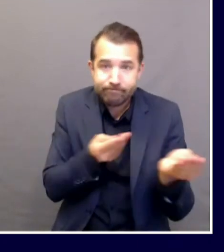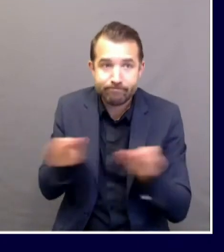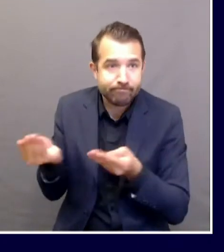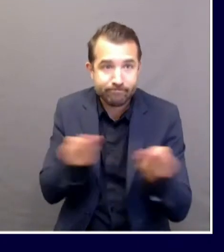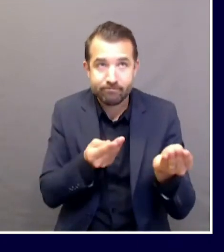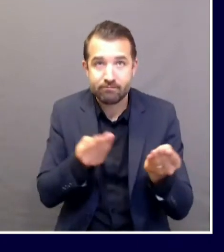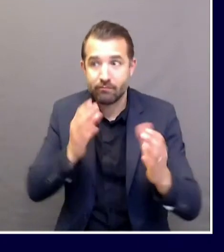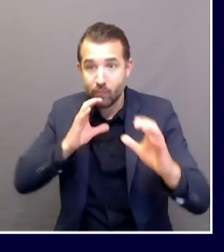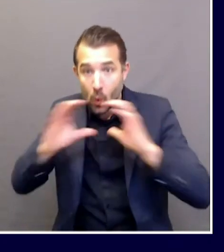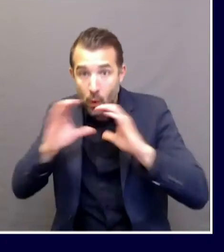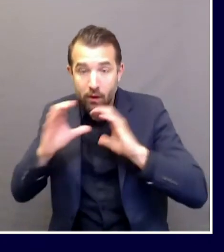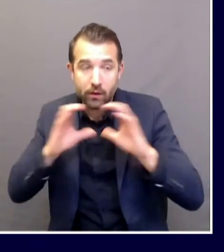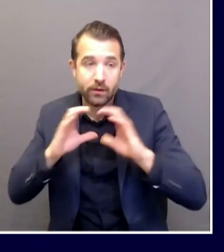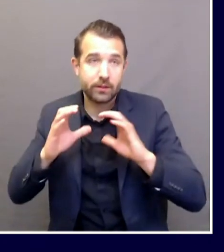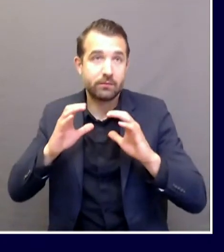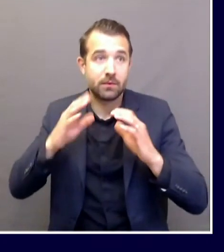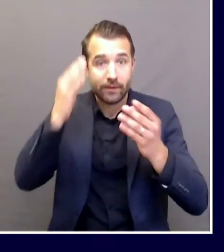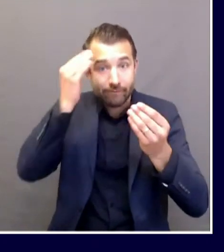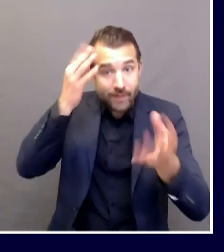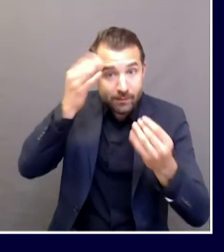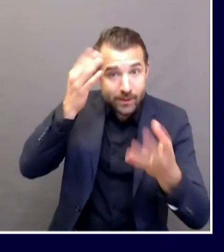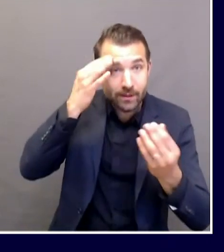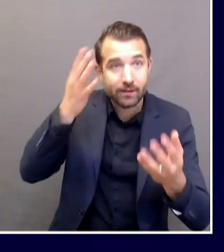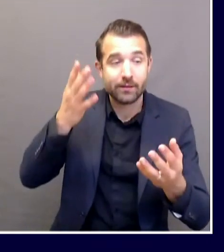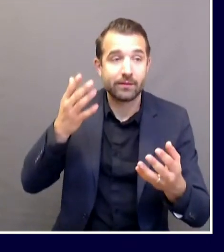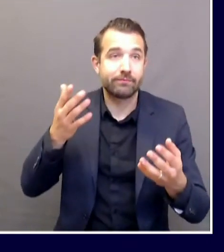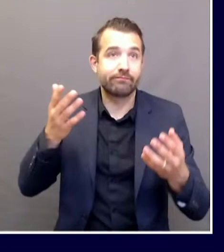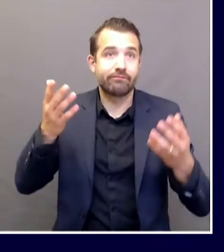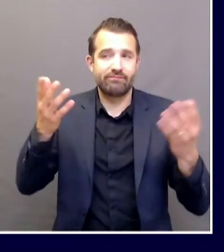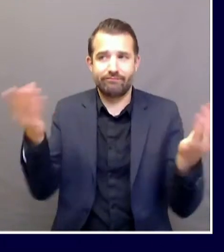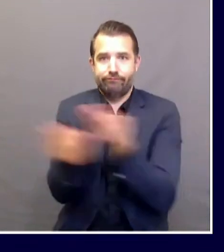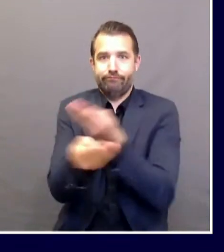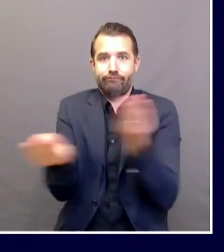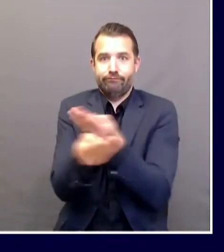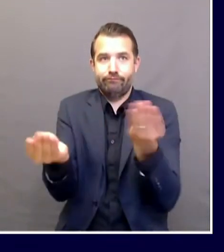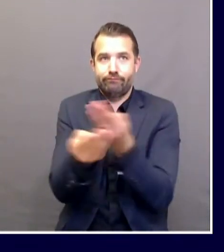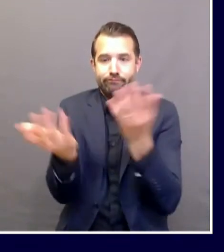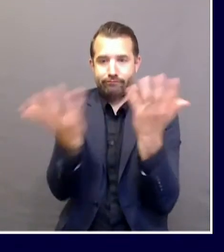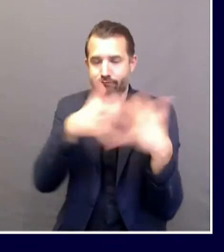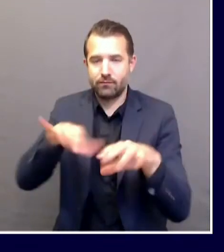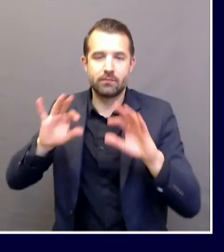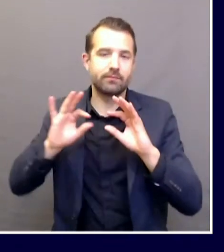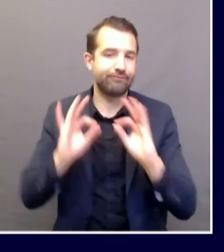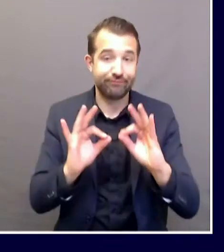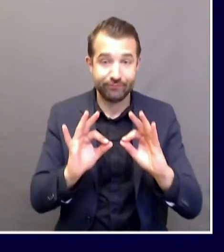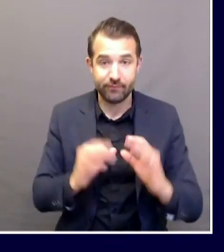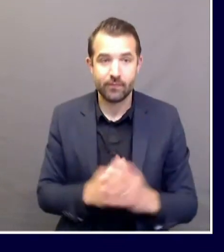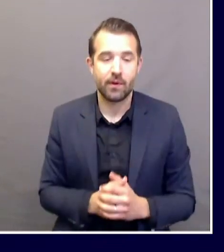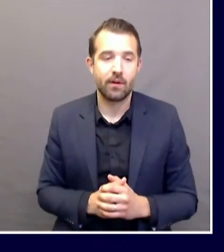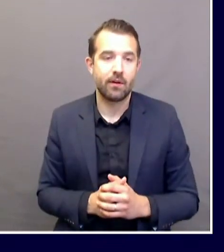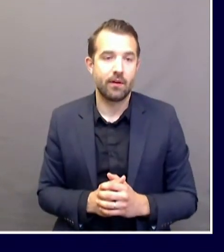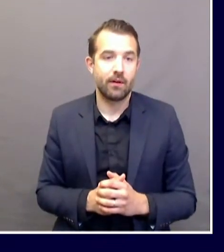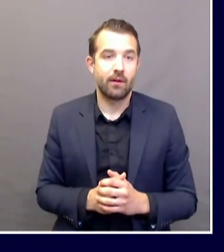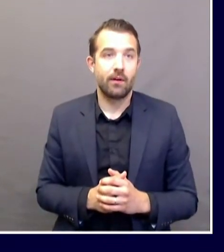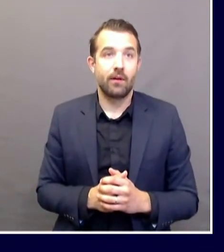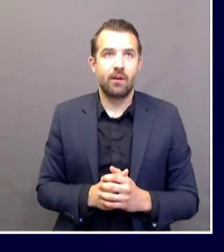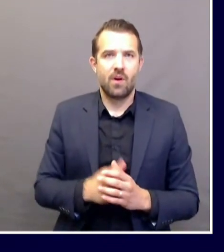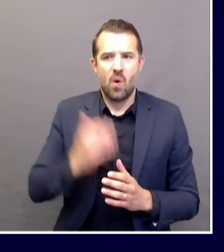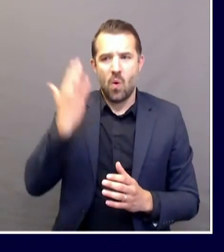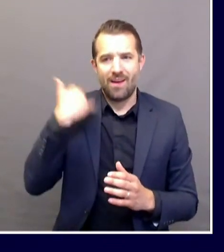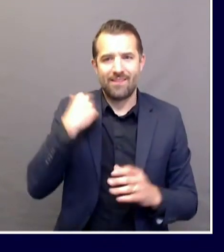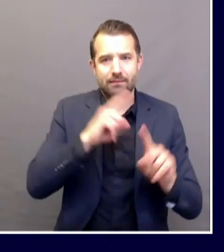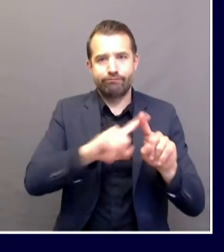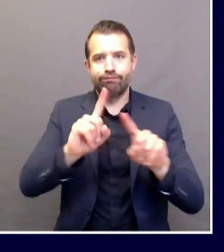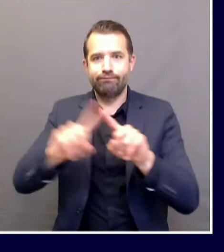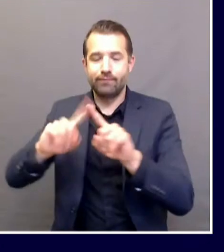health equity. That's the lens that we are looking at this through. So it's not so much that they are solely hard to reach, but it's also that from a